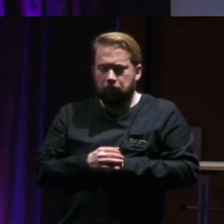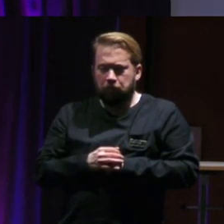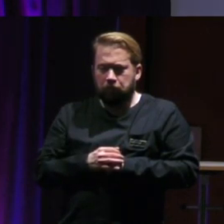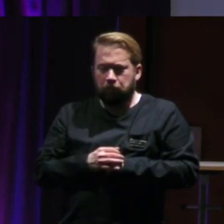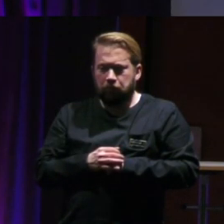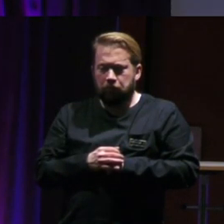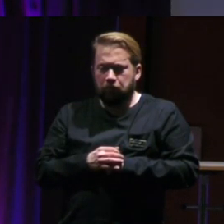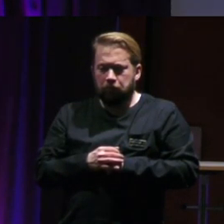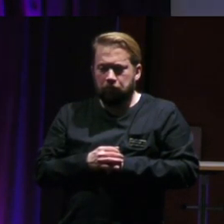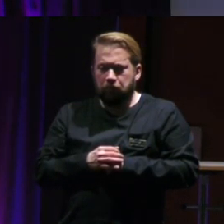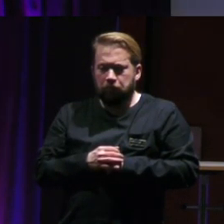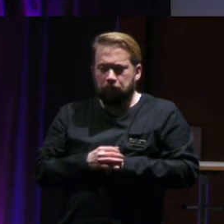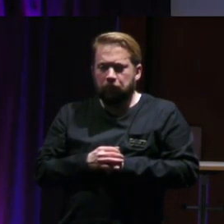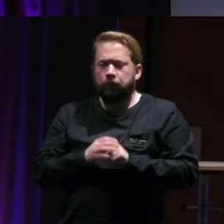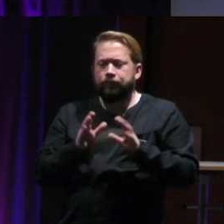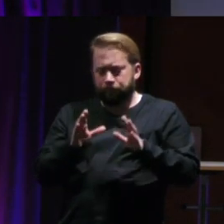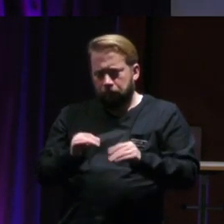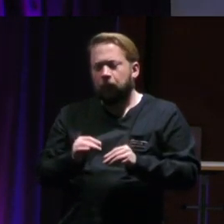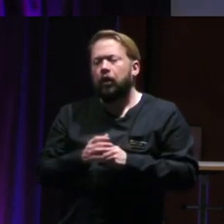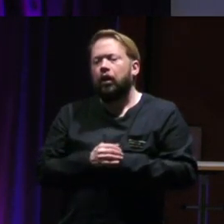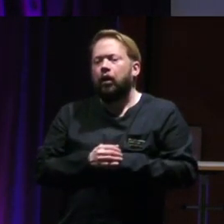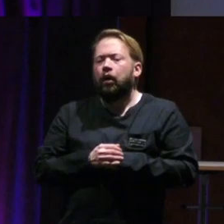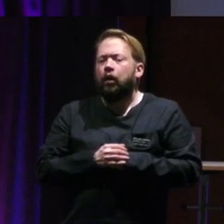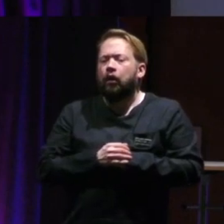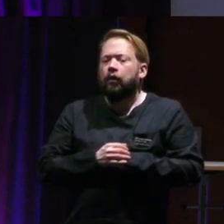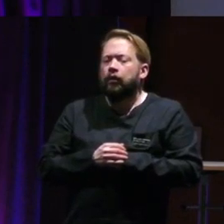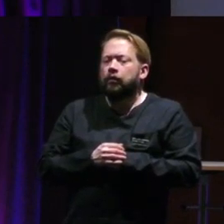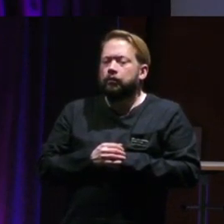Lenin is still there. They can be happy.